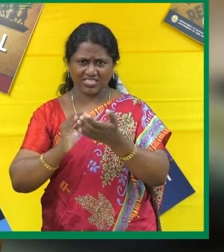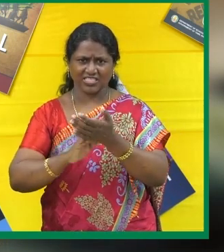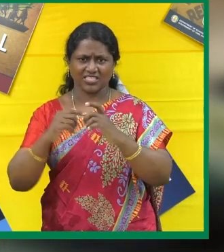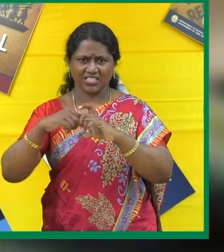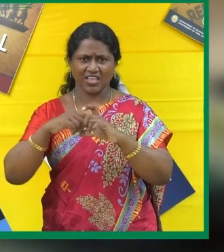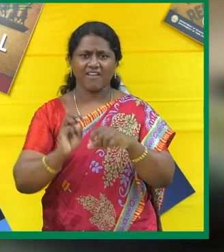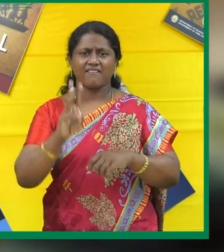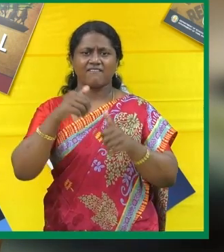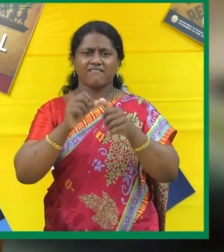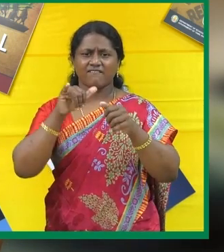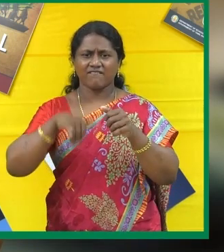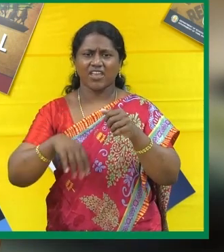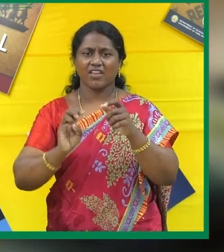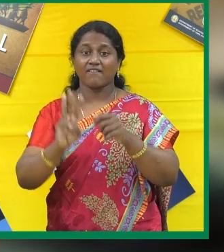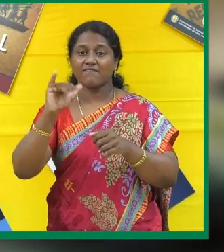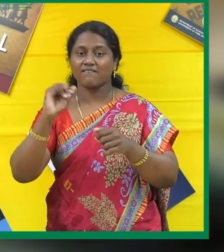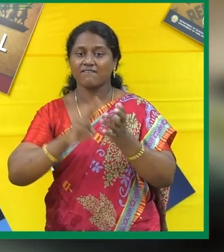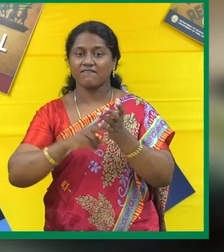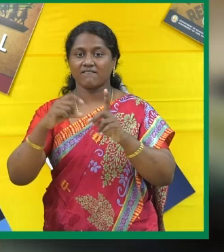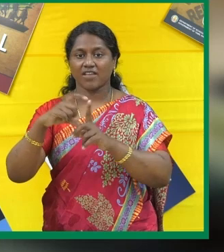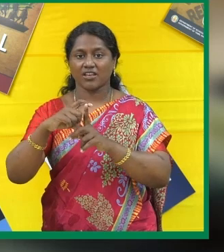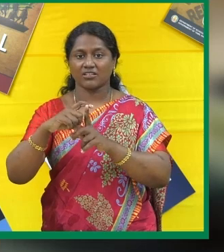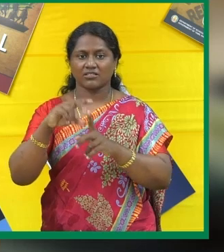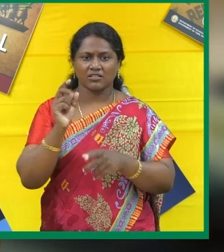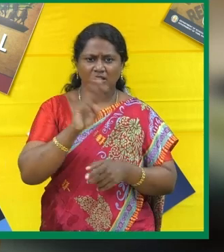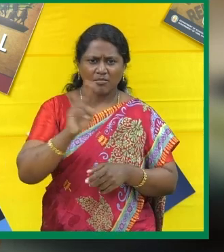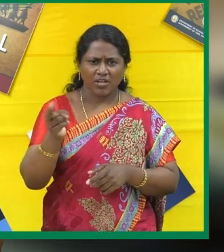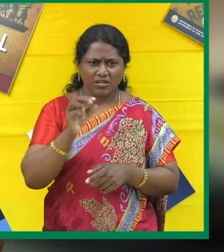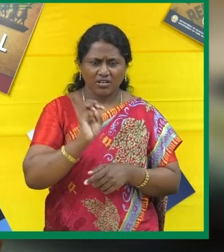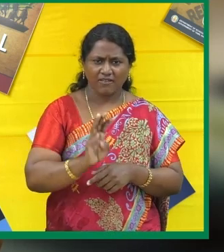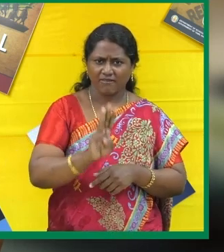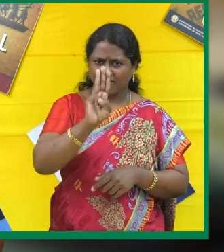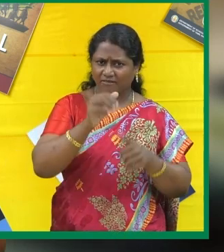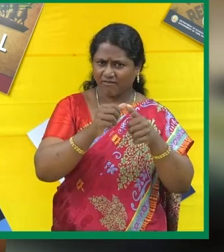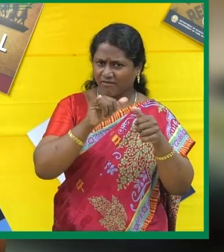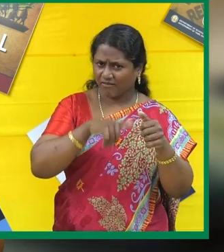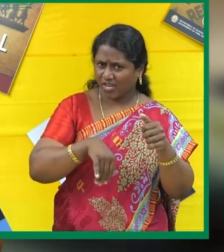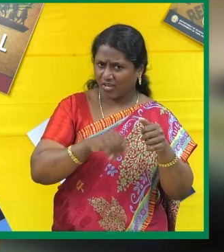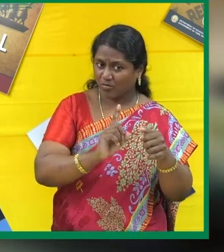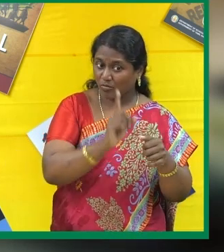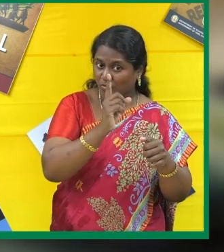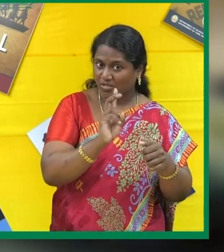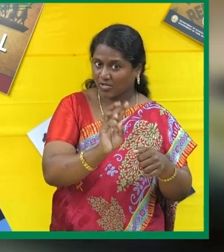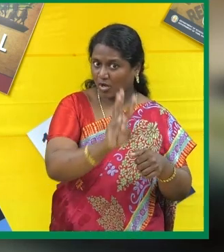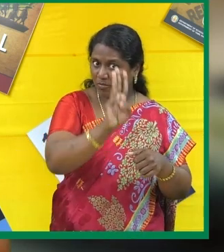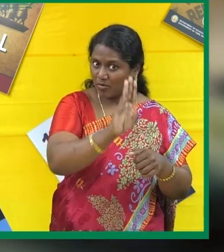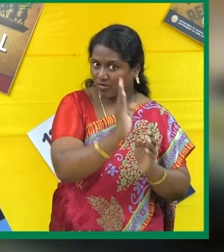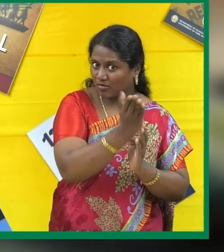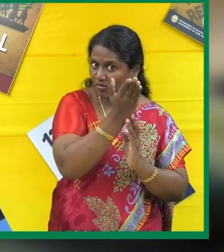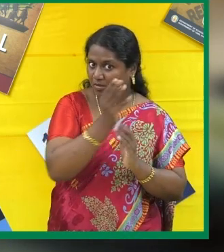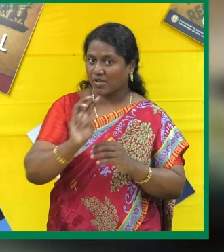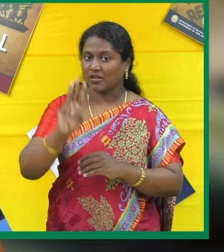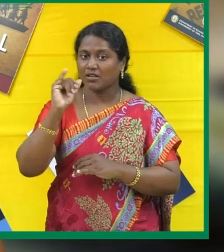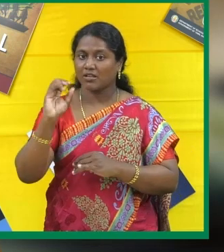way, wind. So, you can see 2 W's. Way also 1 W, wind also 1